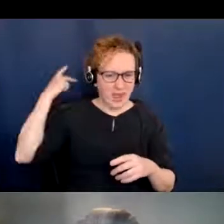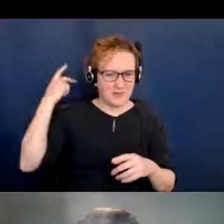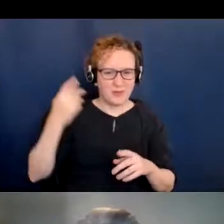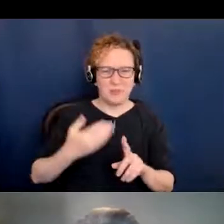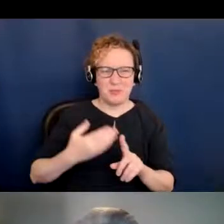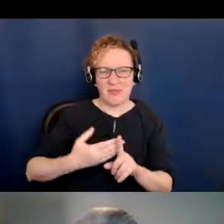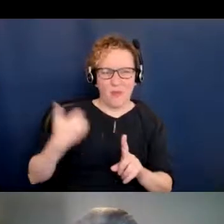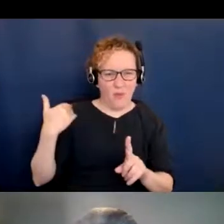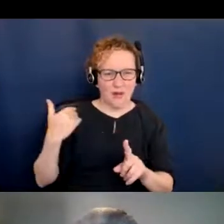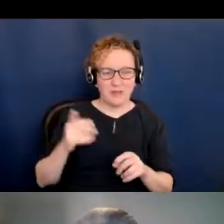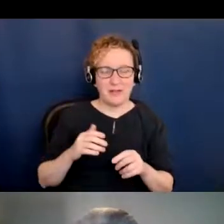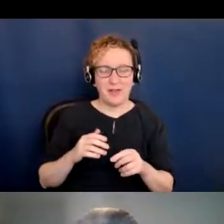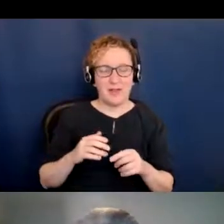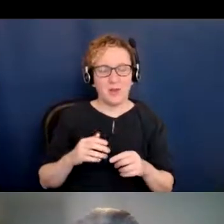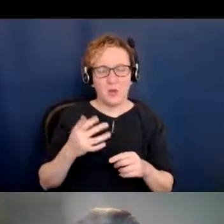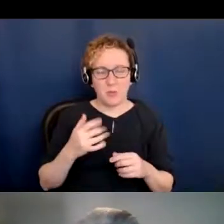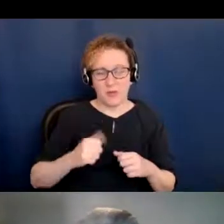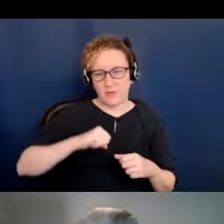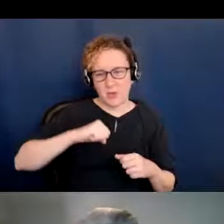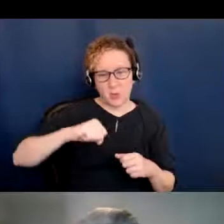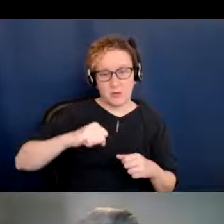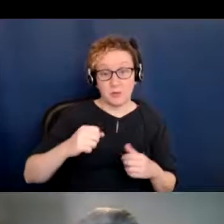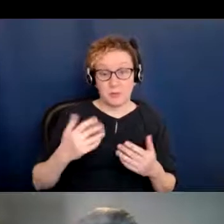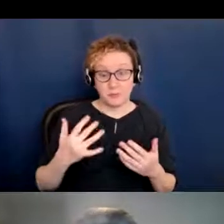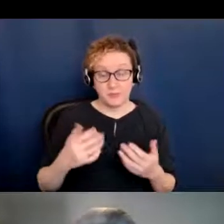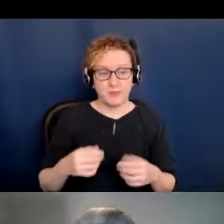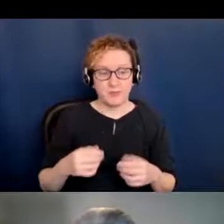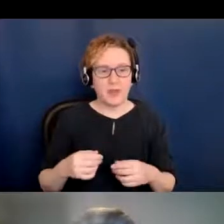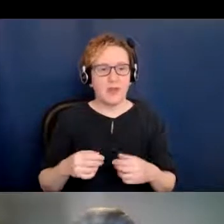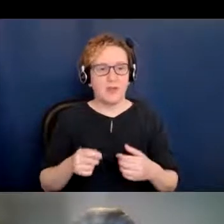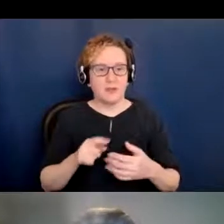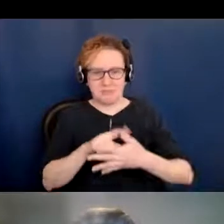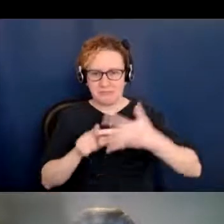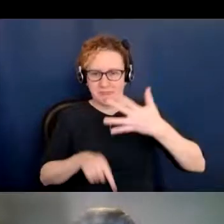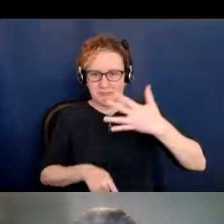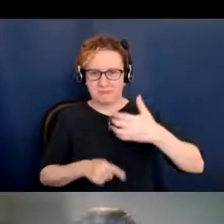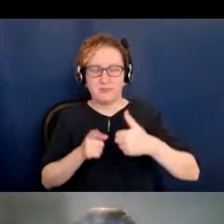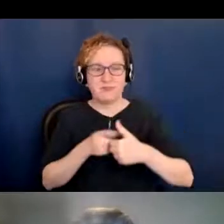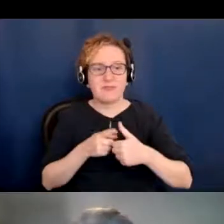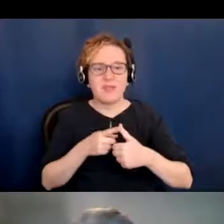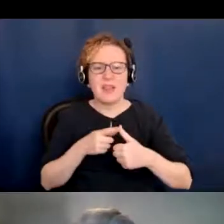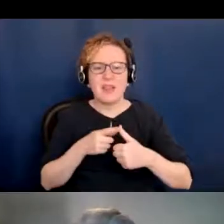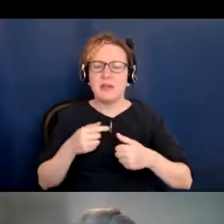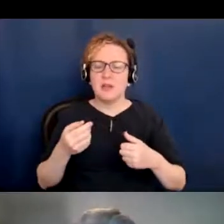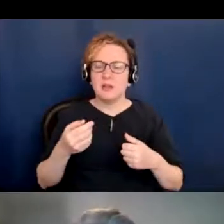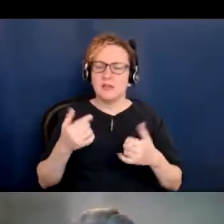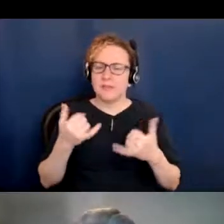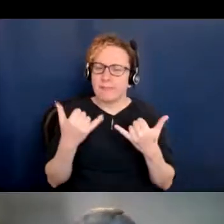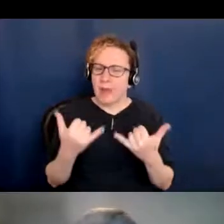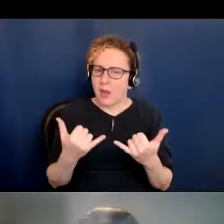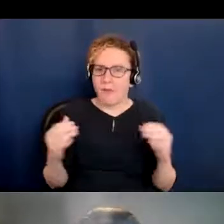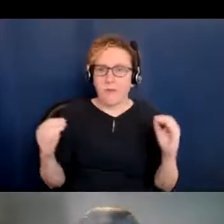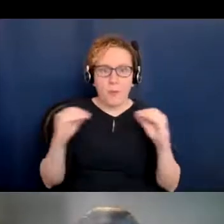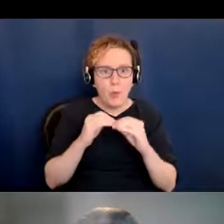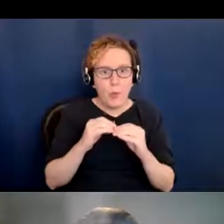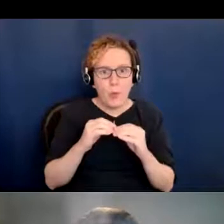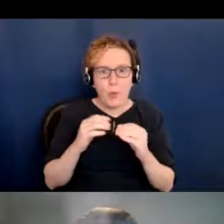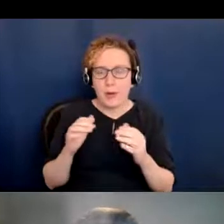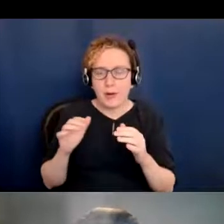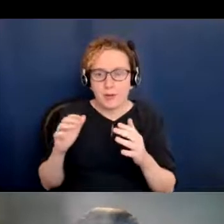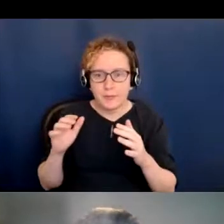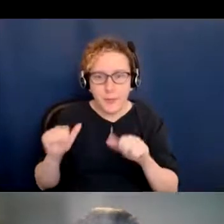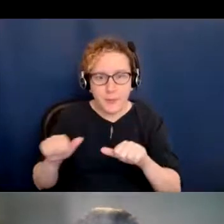spaces. One is it's provided us with an ability to really collect information from students prior